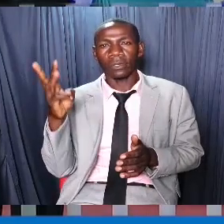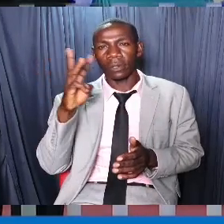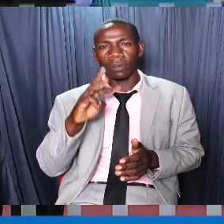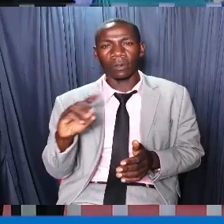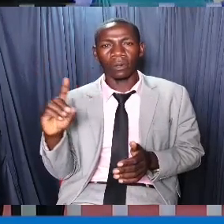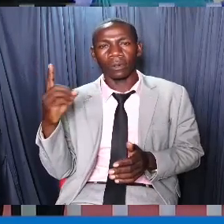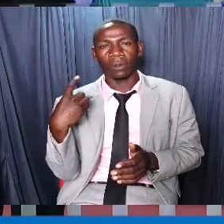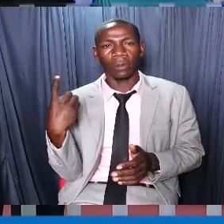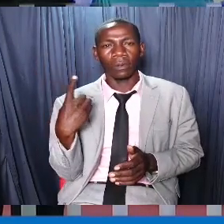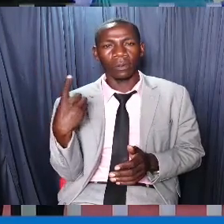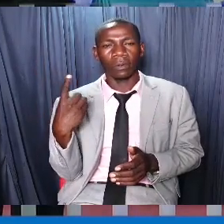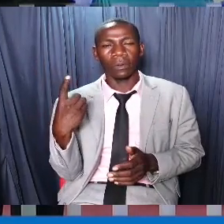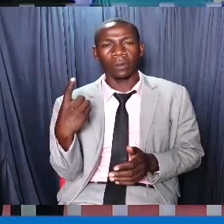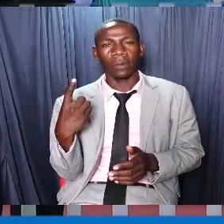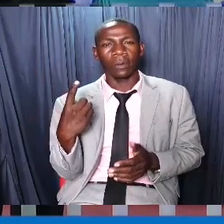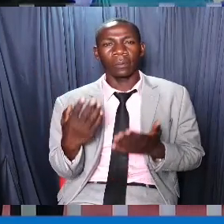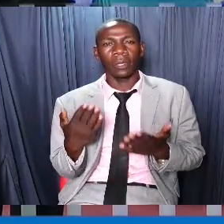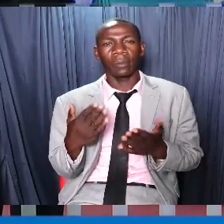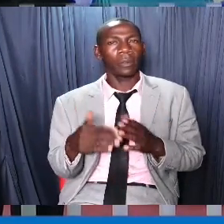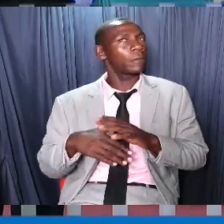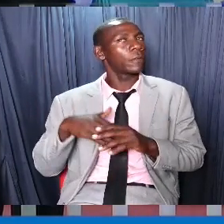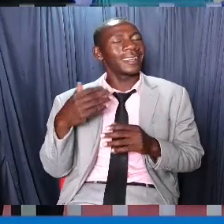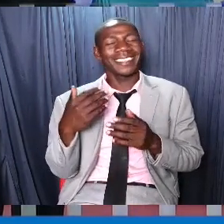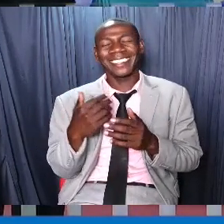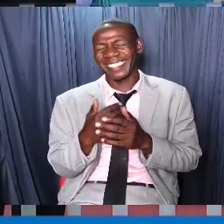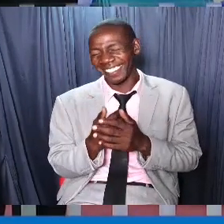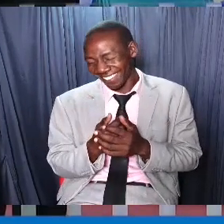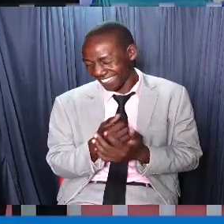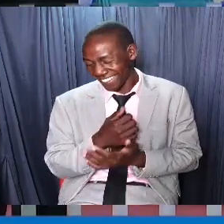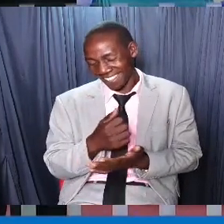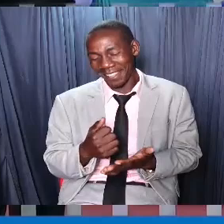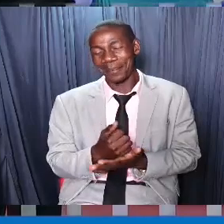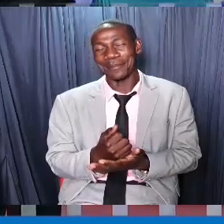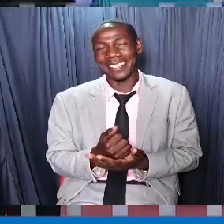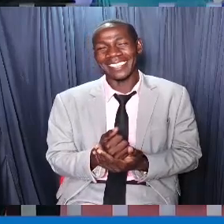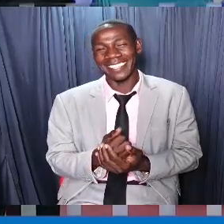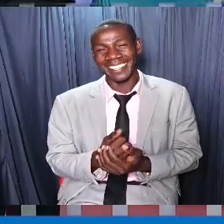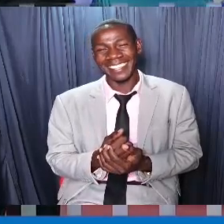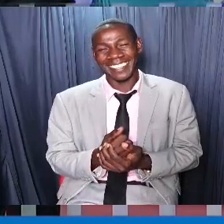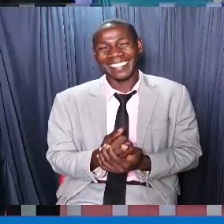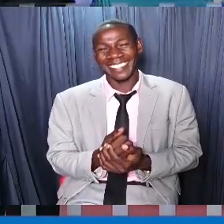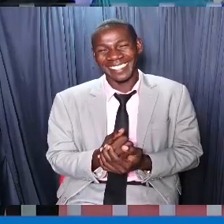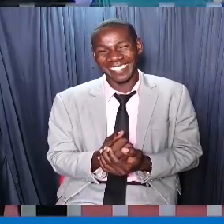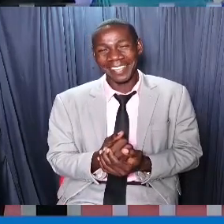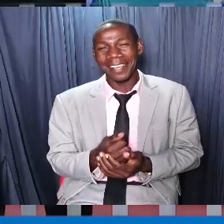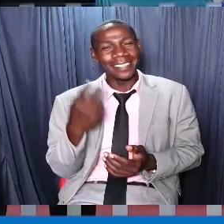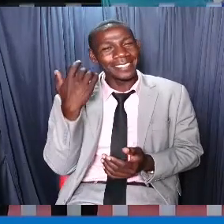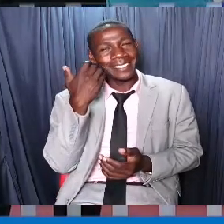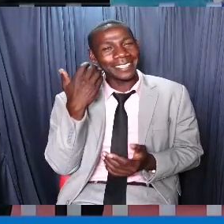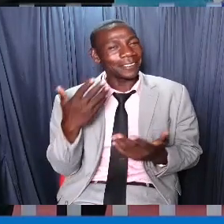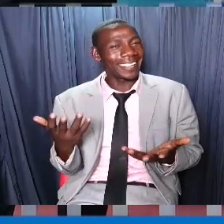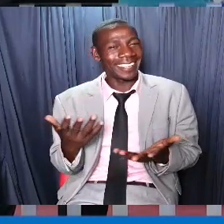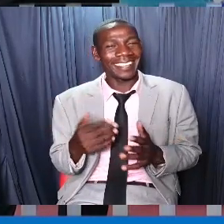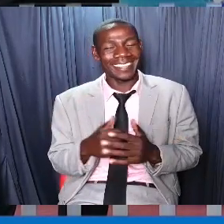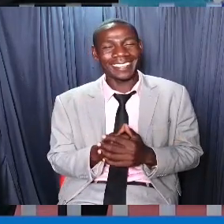just alone. Yuko kama Elia ameenda mbinguni. I don't know that she... Bwana Yesu asifiwe sana. Amen. Akasema mgonjwa ameenda wapi? I said, where is she